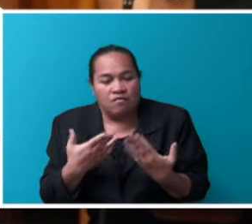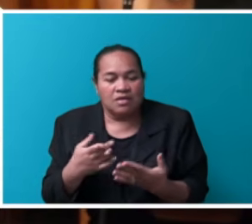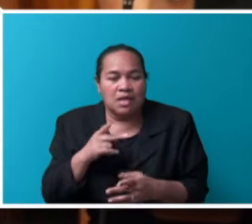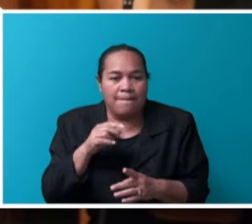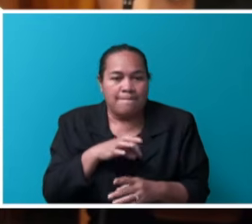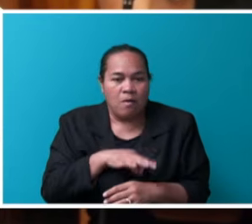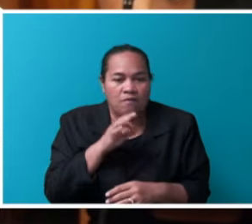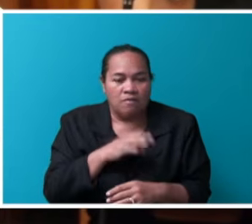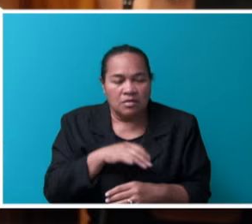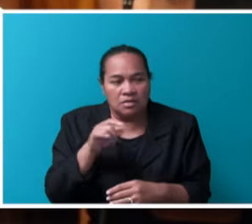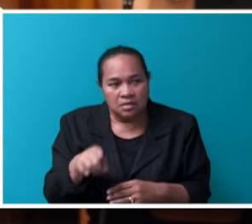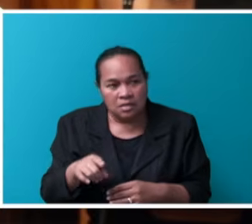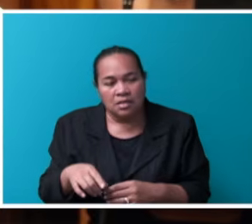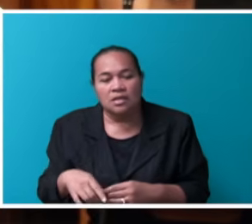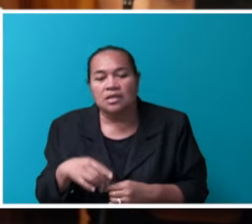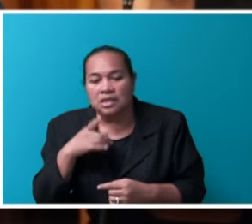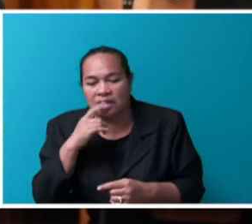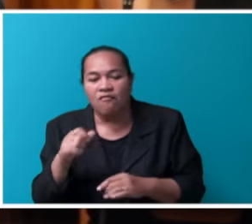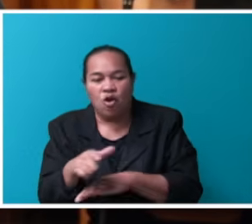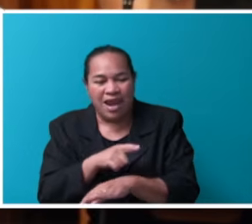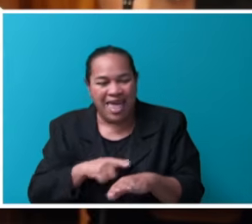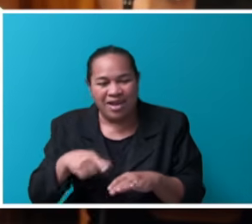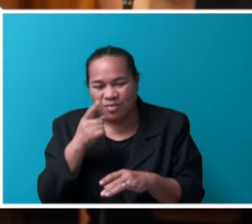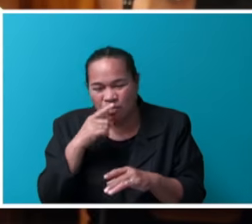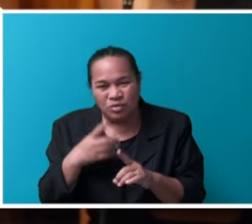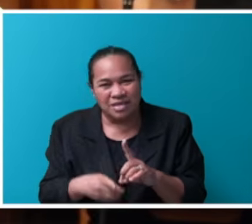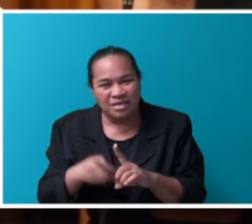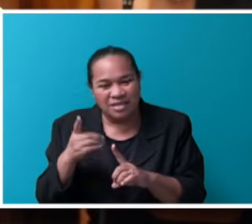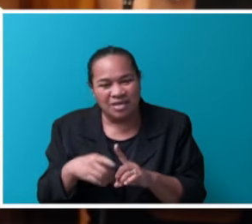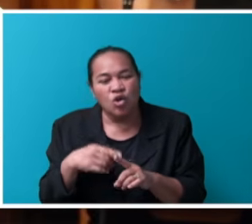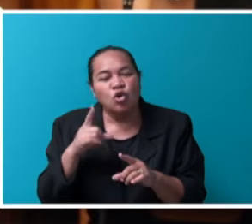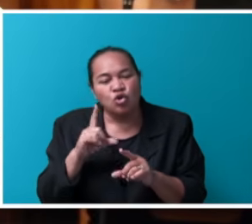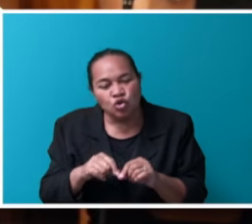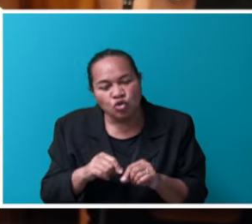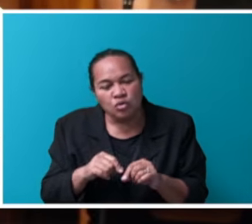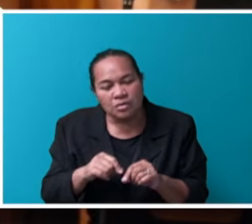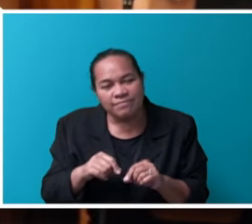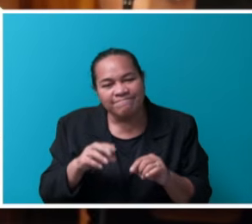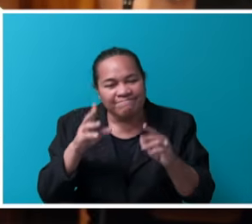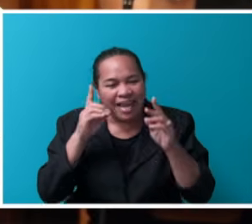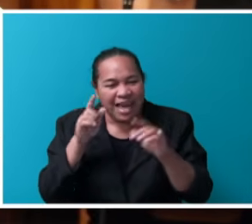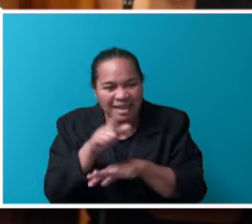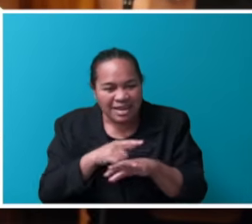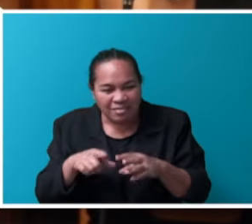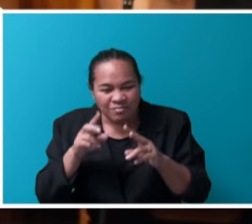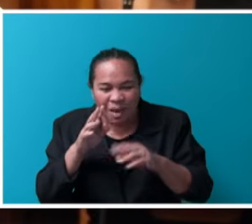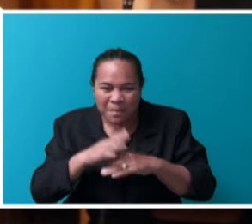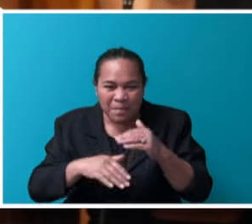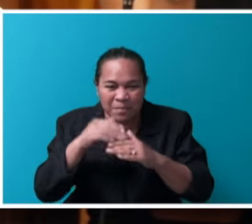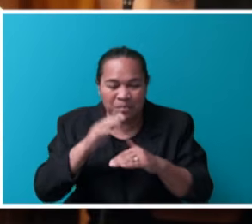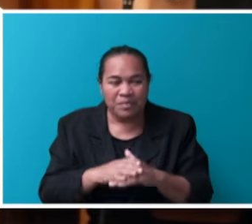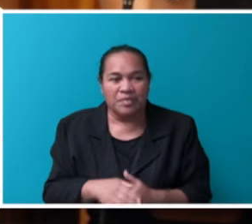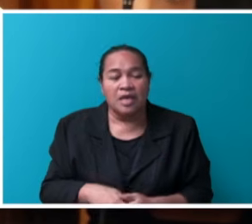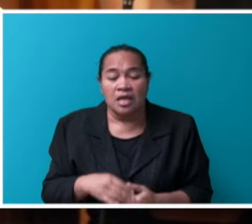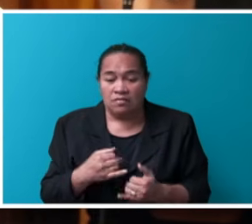and customs duty concessions for land developers undertaking investment in residential subdivisions. This has been quite effective,